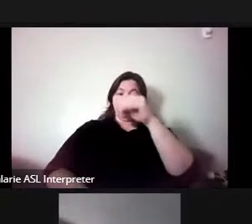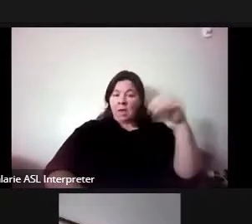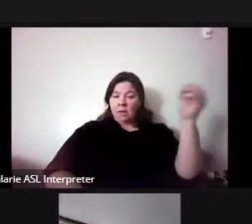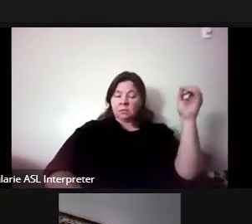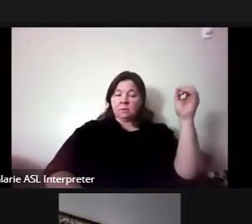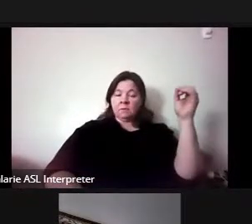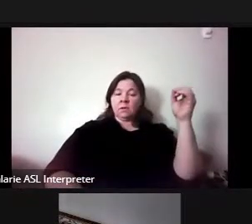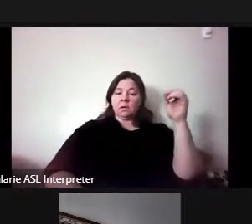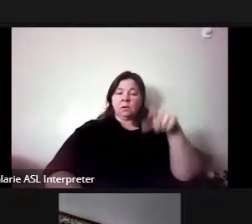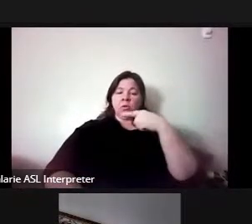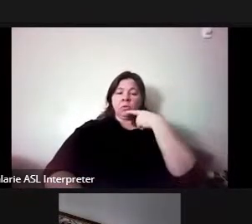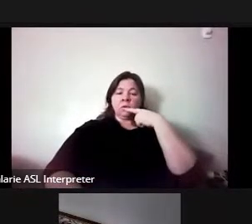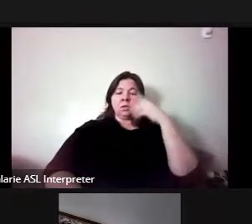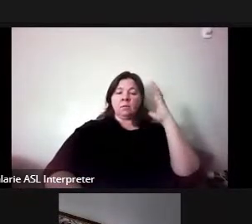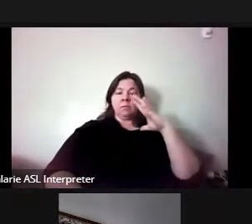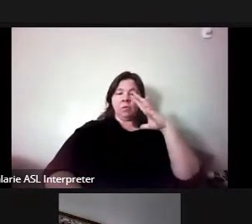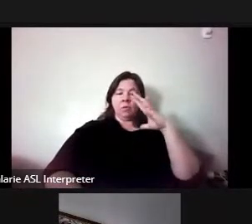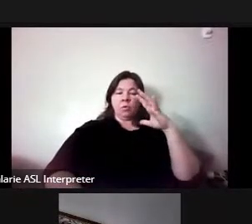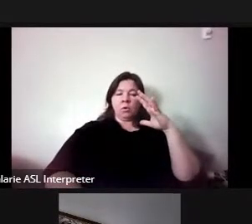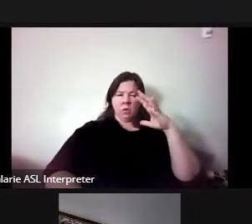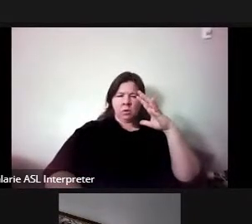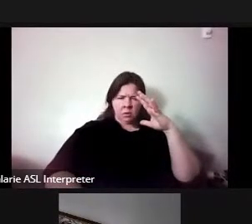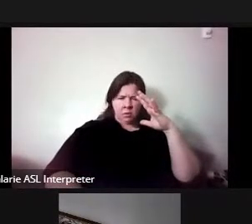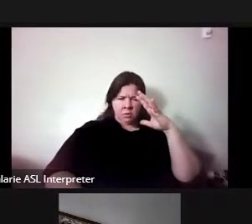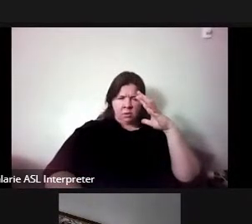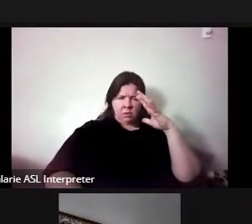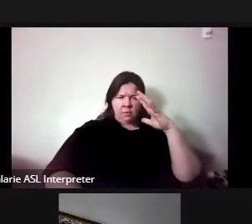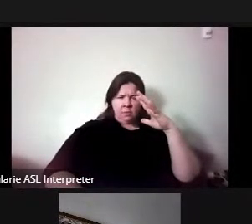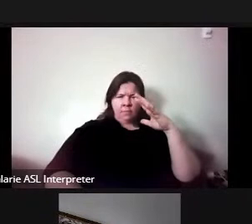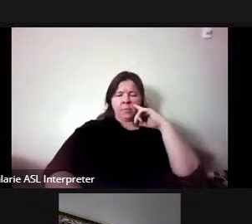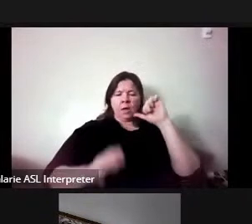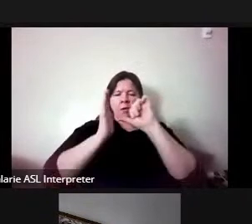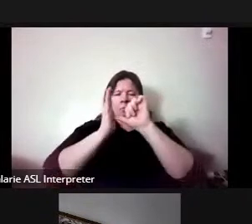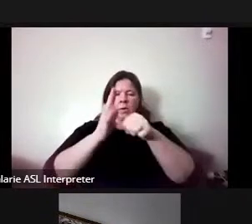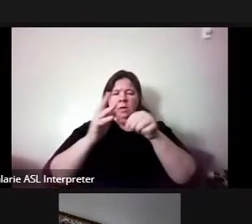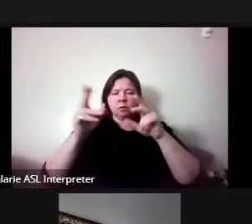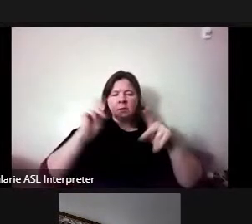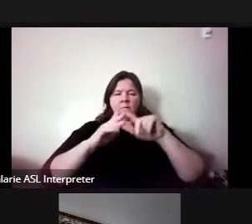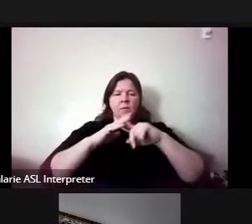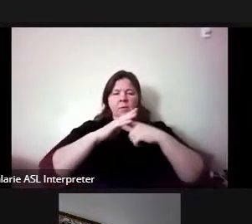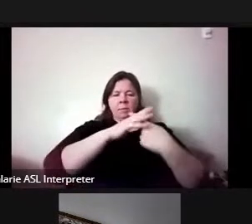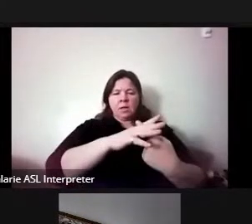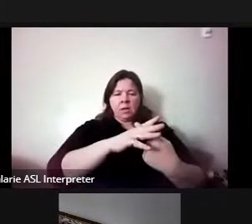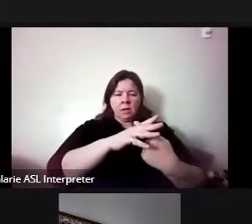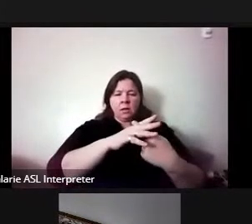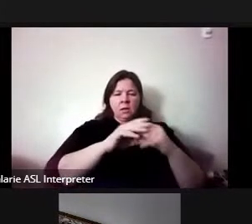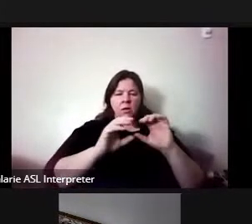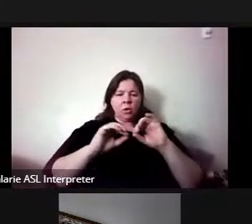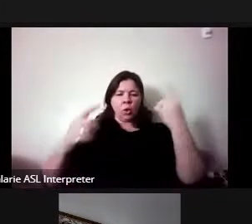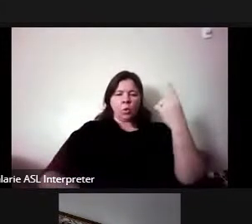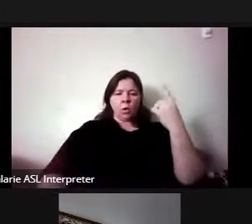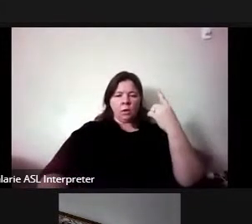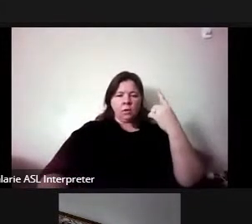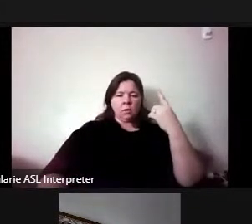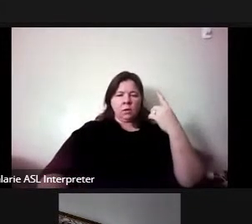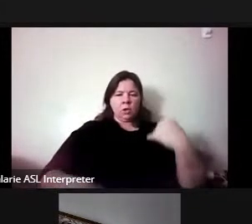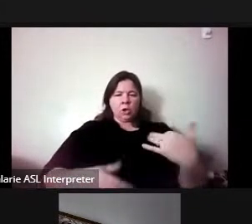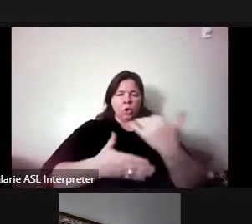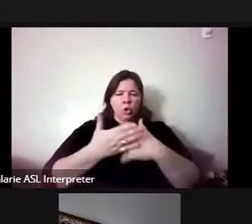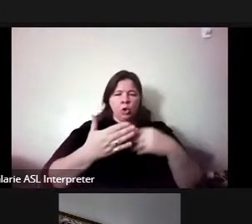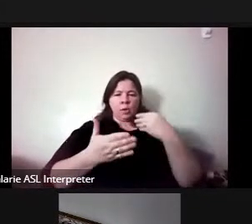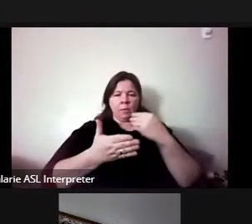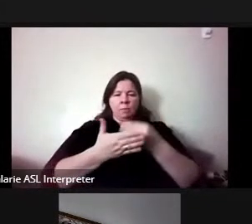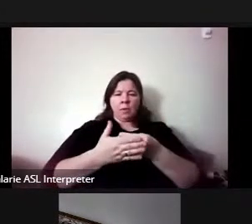one thing you said earlier, Julie, that I've been trying to impress upon people from the very beginning, nobody has earned the money